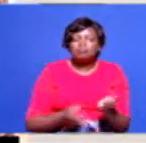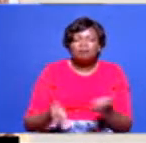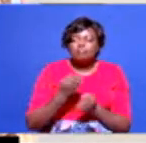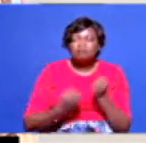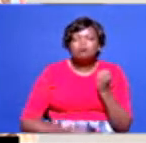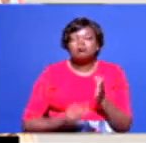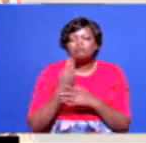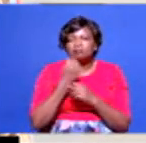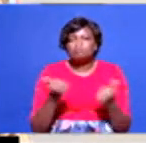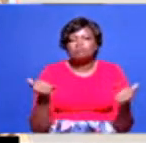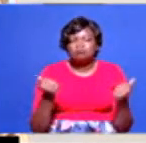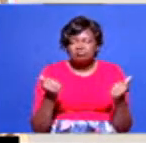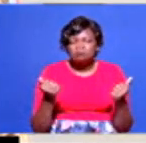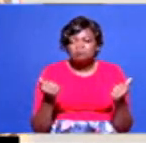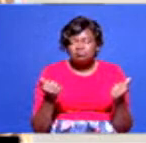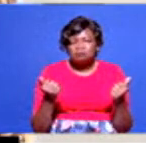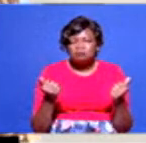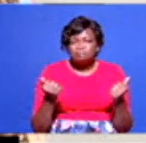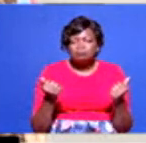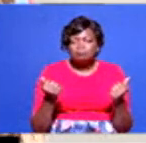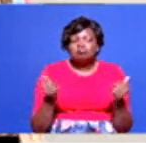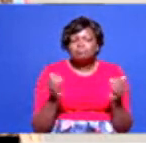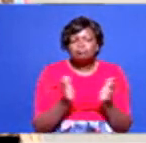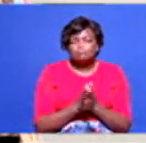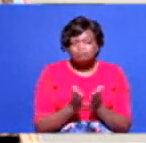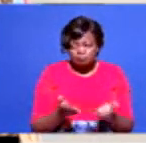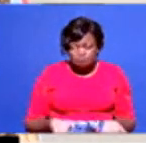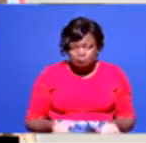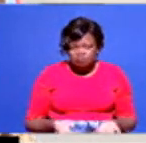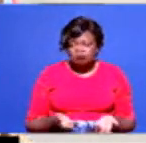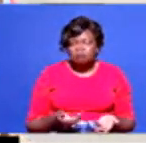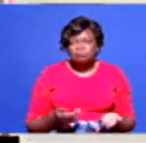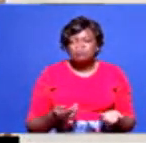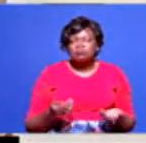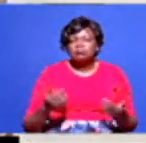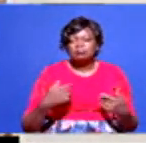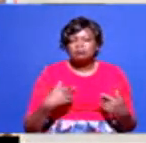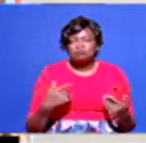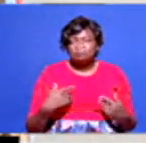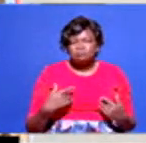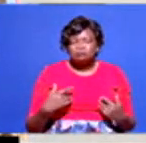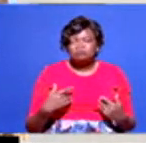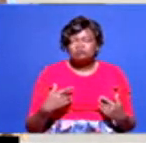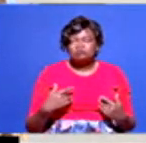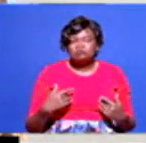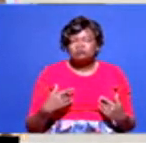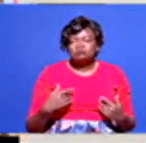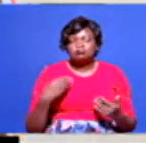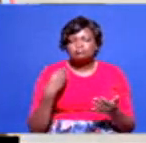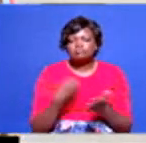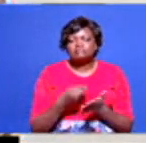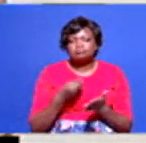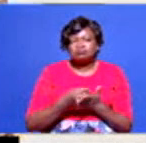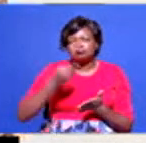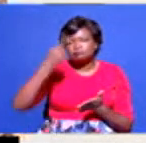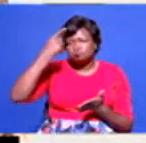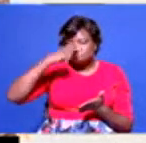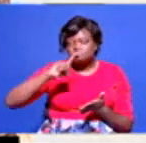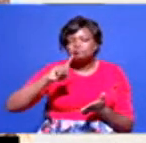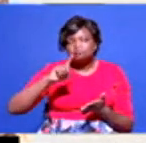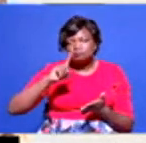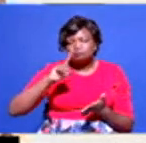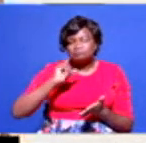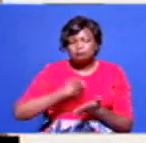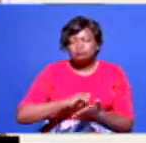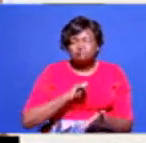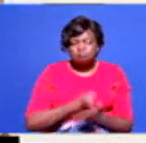fueled by a commodities boom, as well as fiscal and monetary policies that were